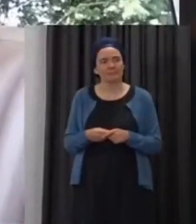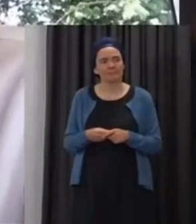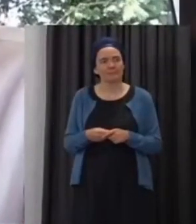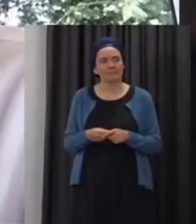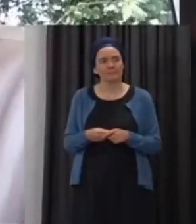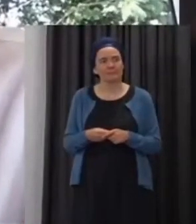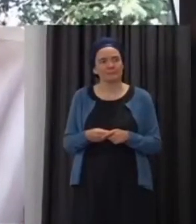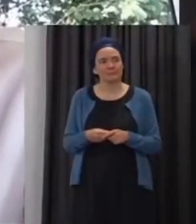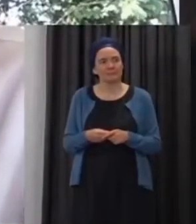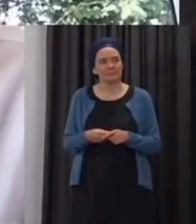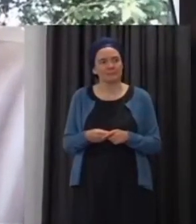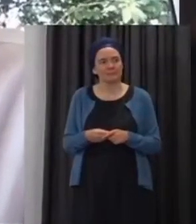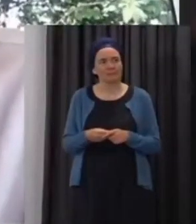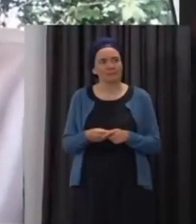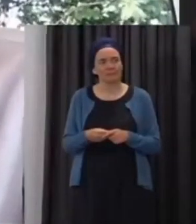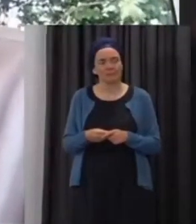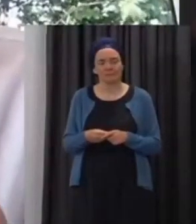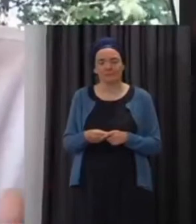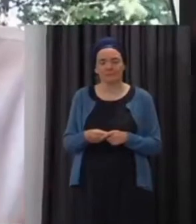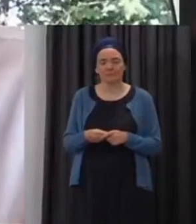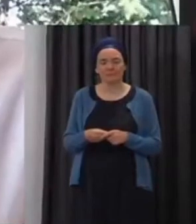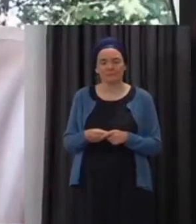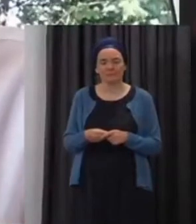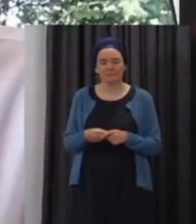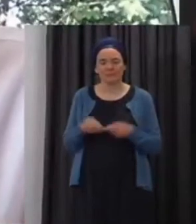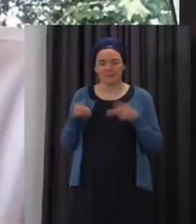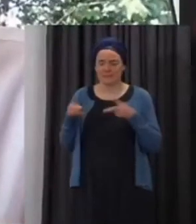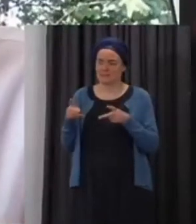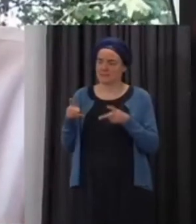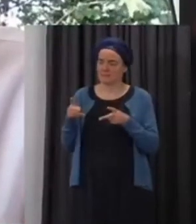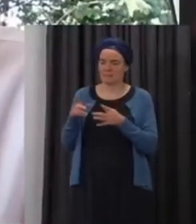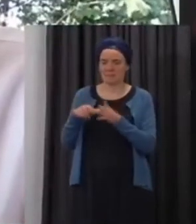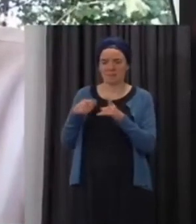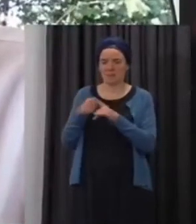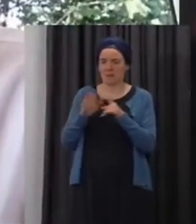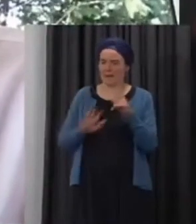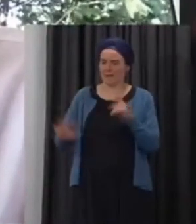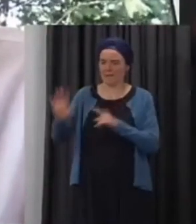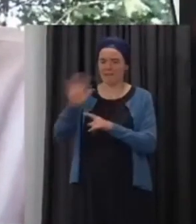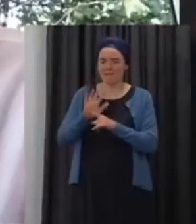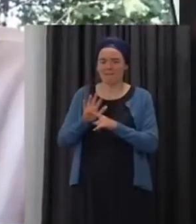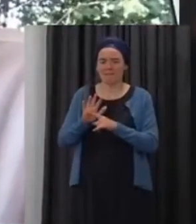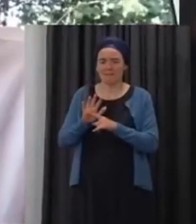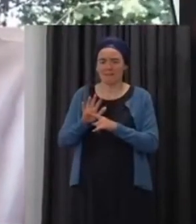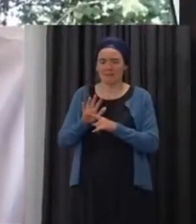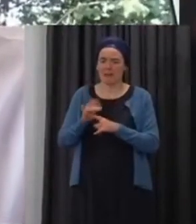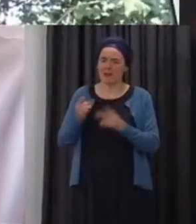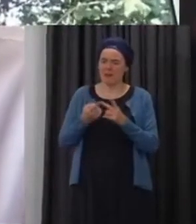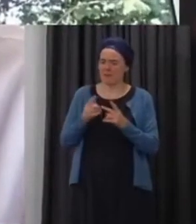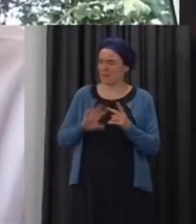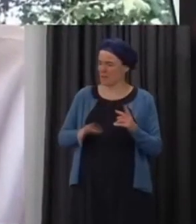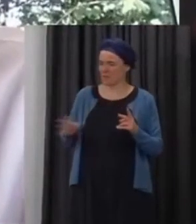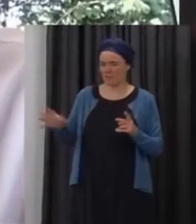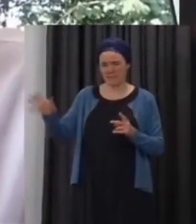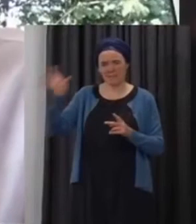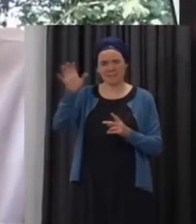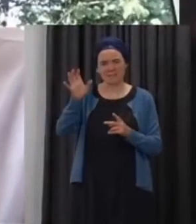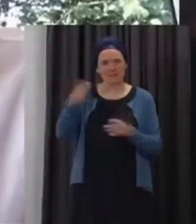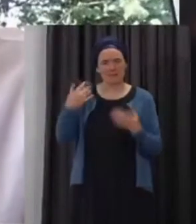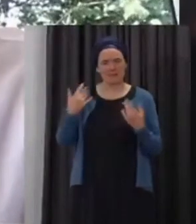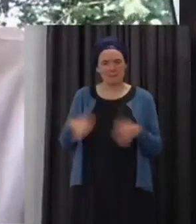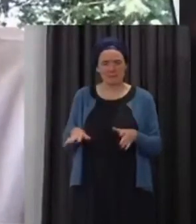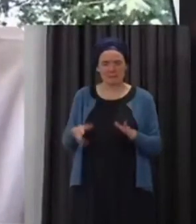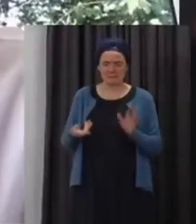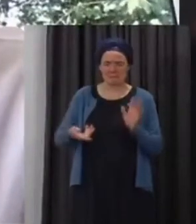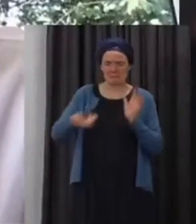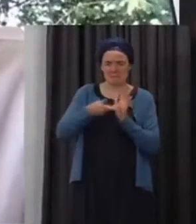precise and definitive on such matters. But in the meantime, other countries have been reporting loss of taste and smell as a symptom for quite some time. Is